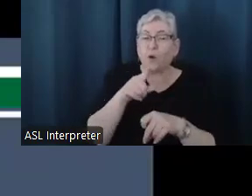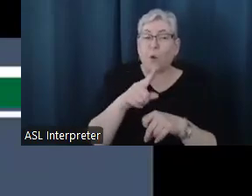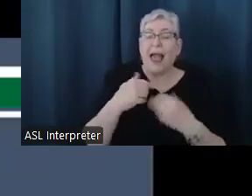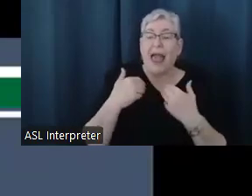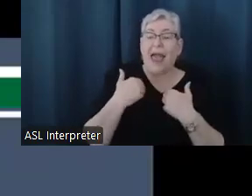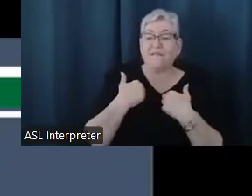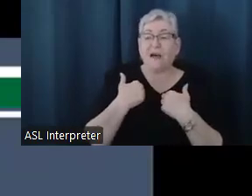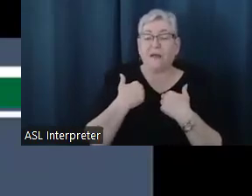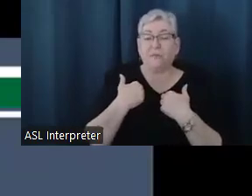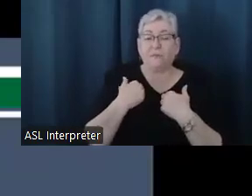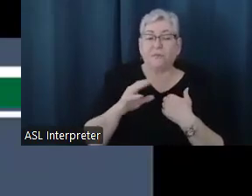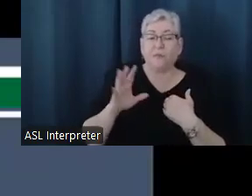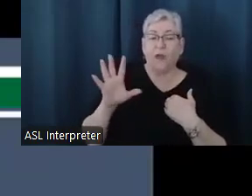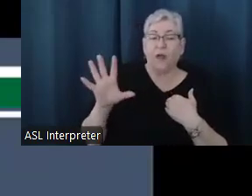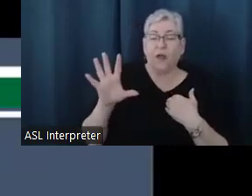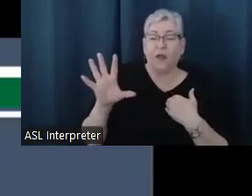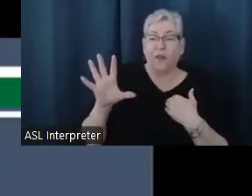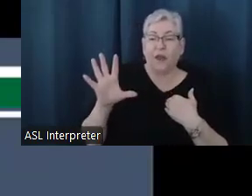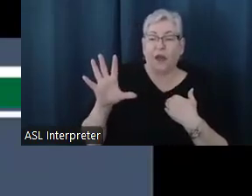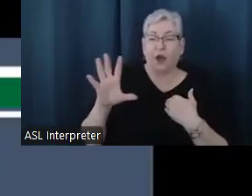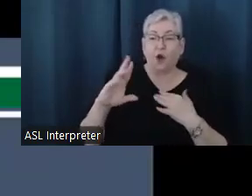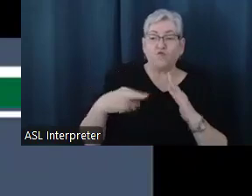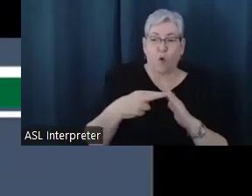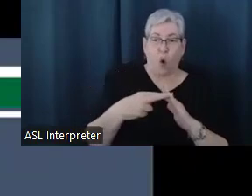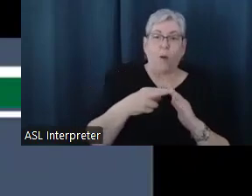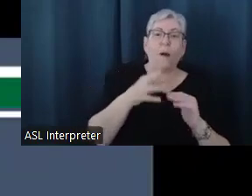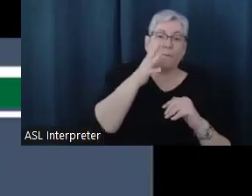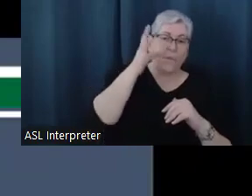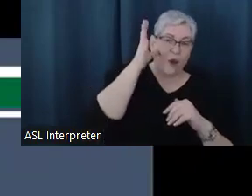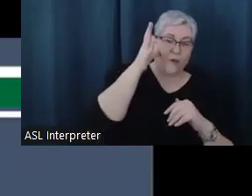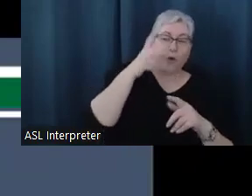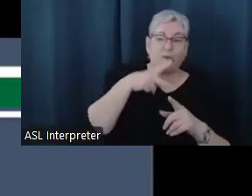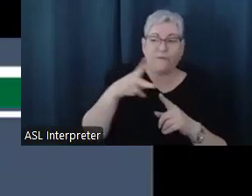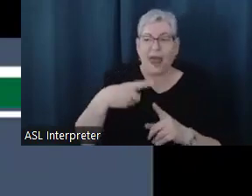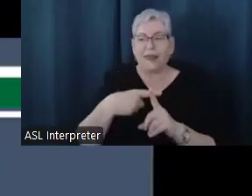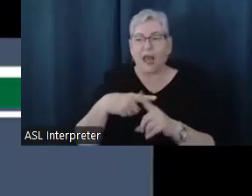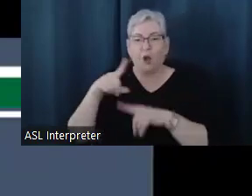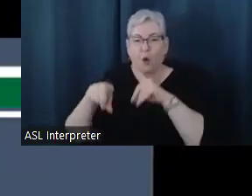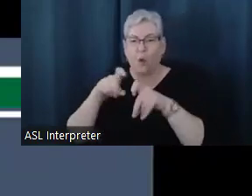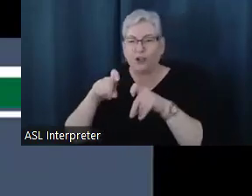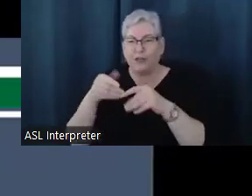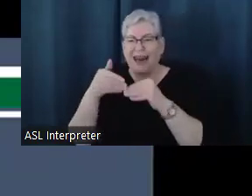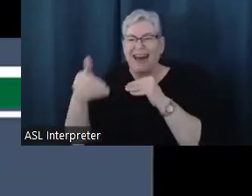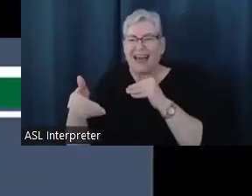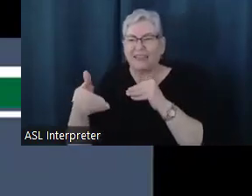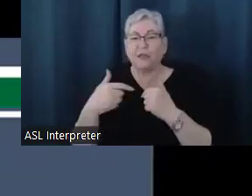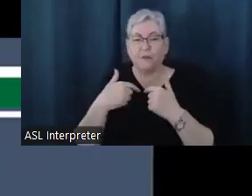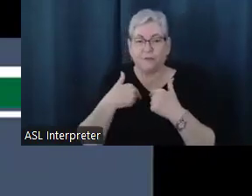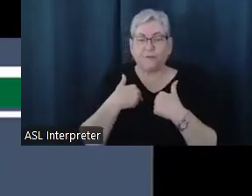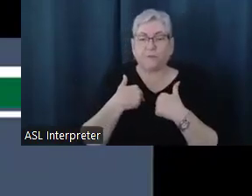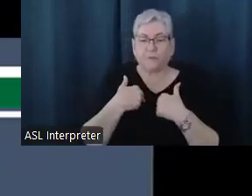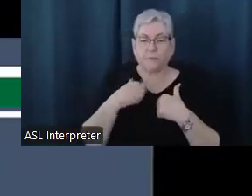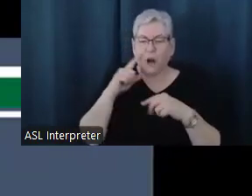their role, parent or professional, and then you got questions after that. So, some of them do. So I'm going